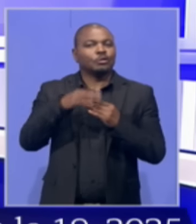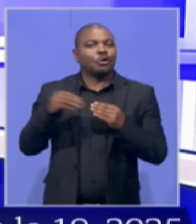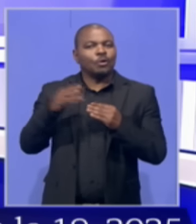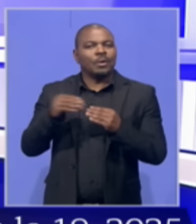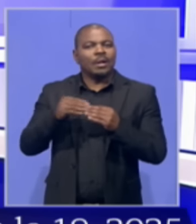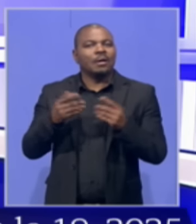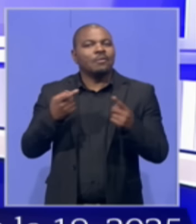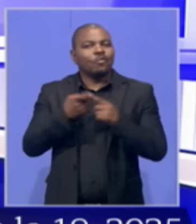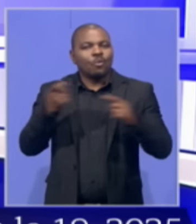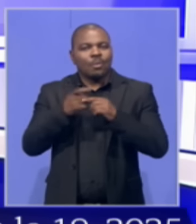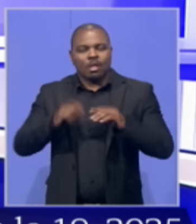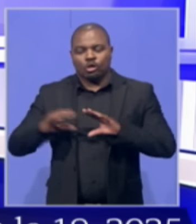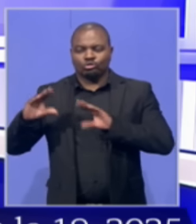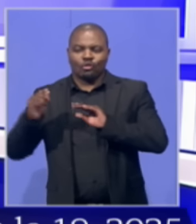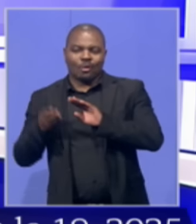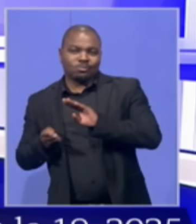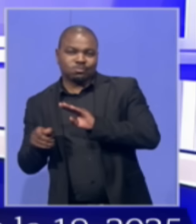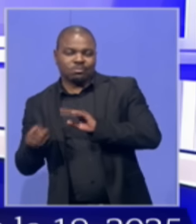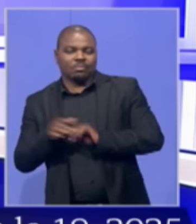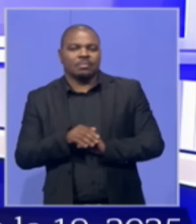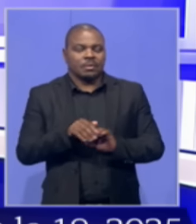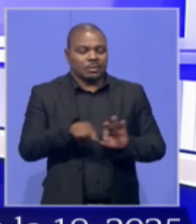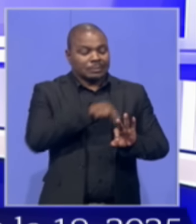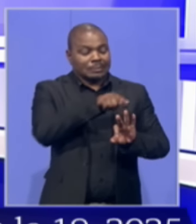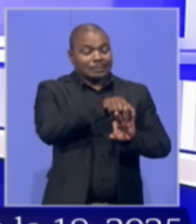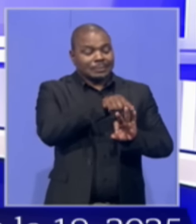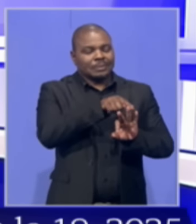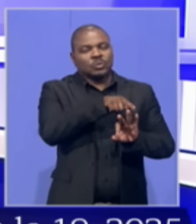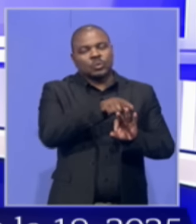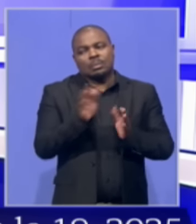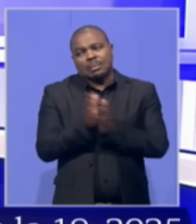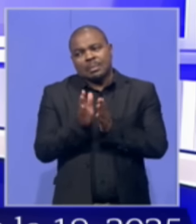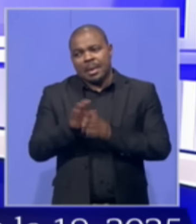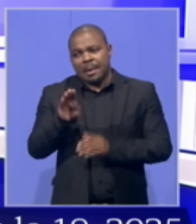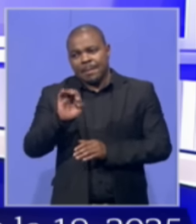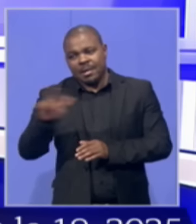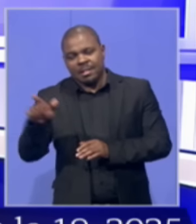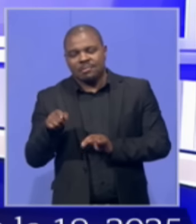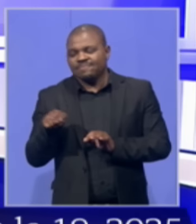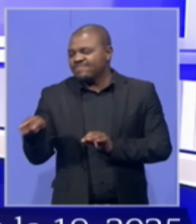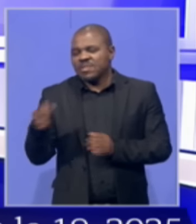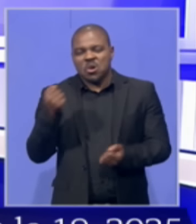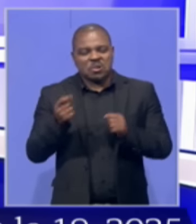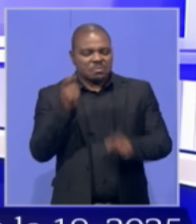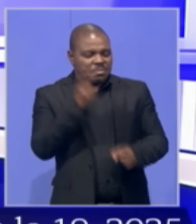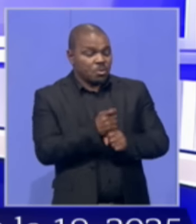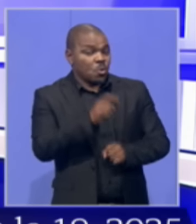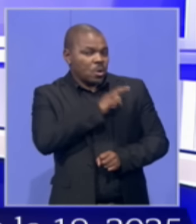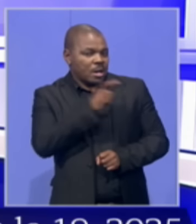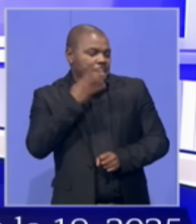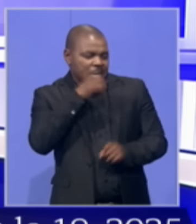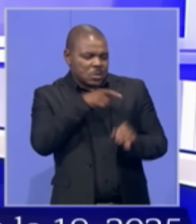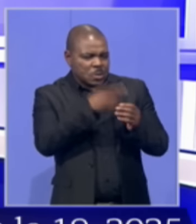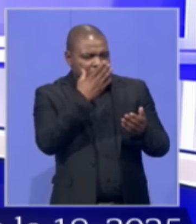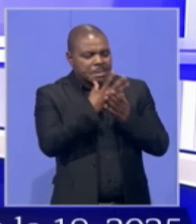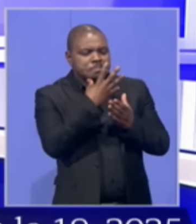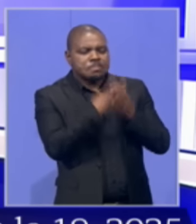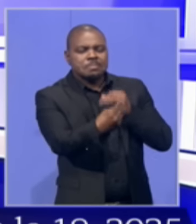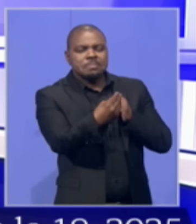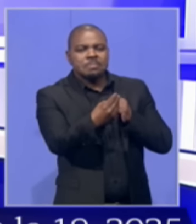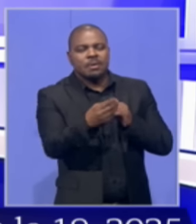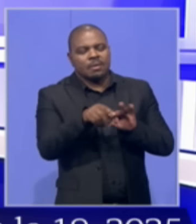580 mo sofeng. Melaelwa wa ntlha David o ganetswe ka beile ka ntlha ya fa gotwe a ka nne a tshaba mo nageng